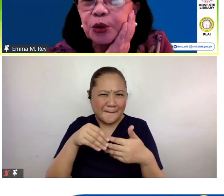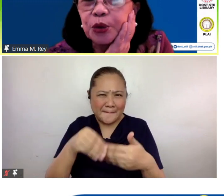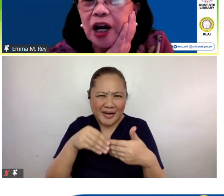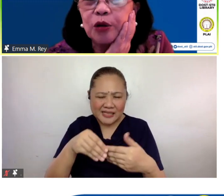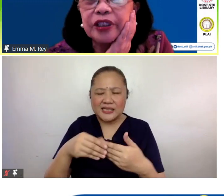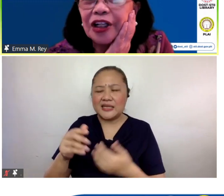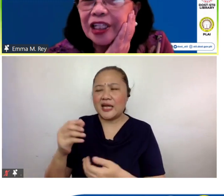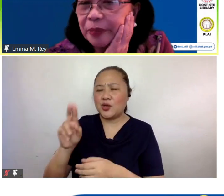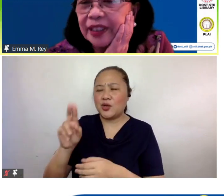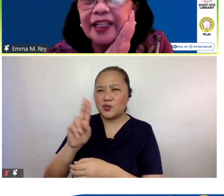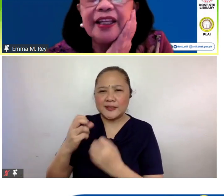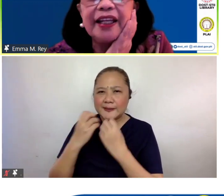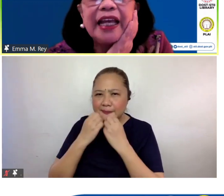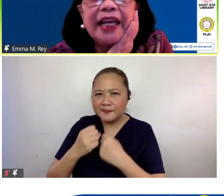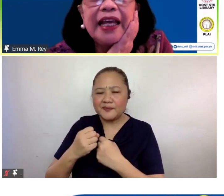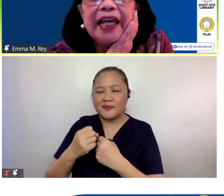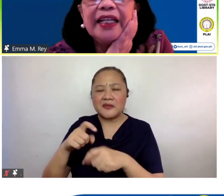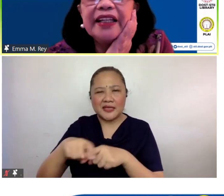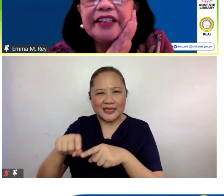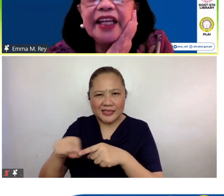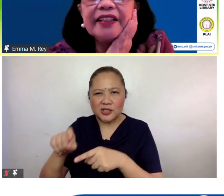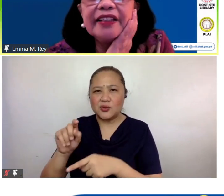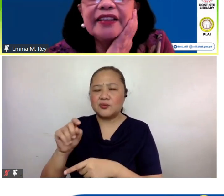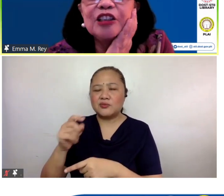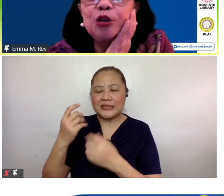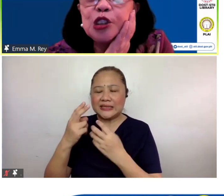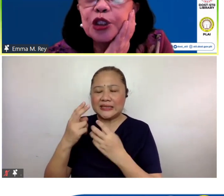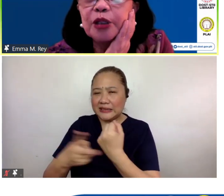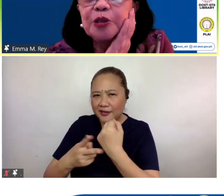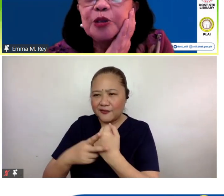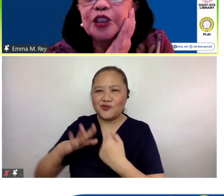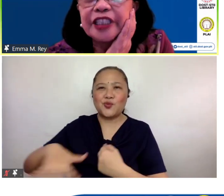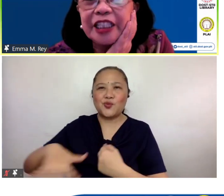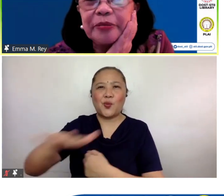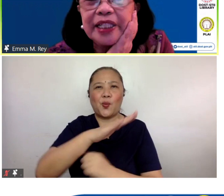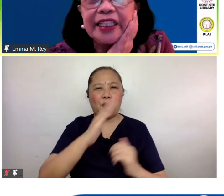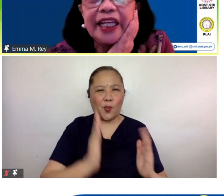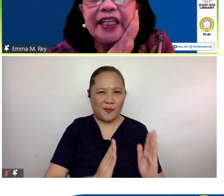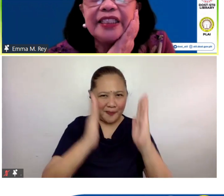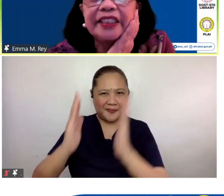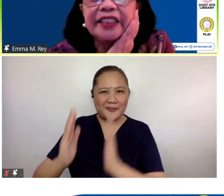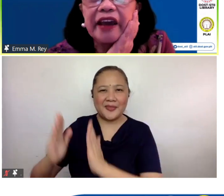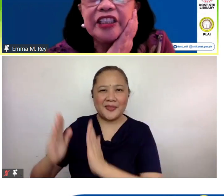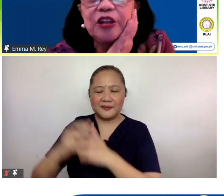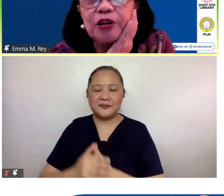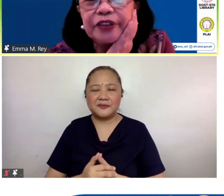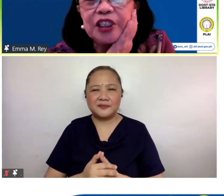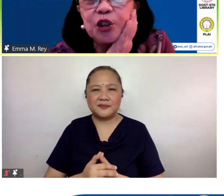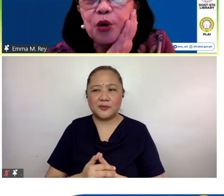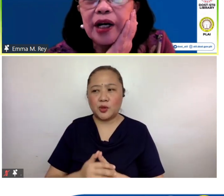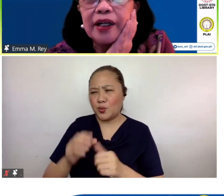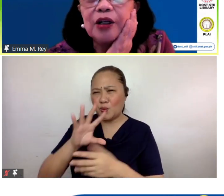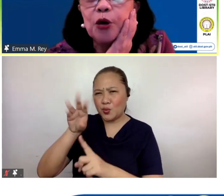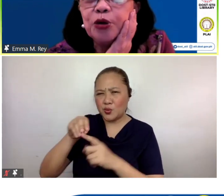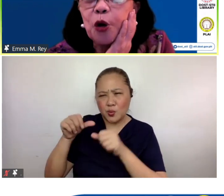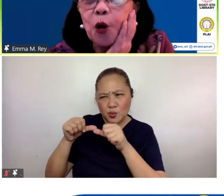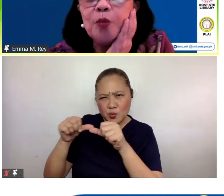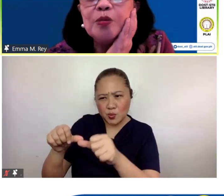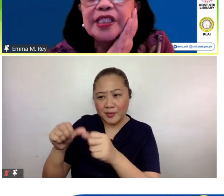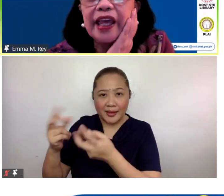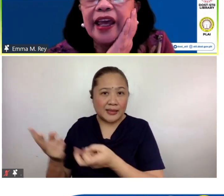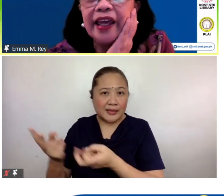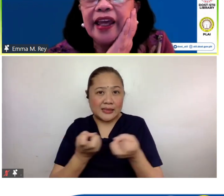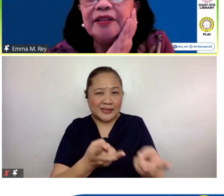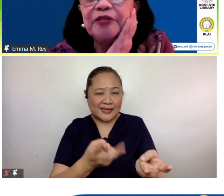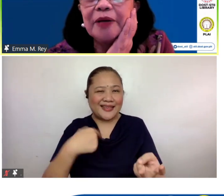measures throughout our building. And I think that culture of sustainability is carried over to our own